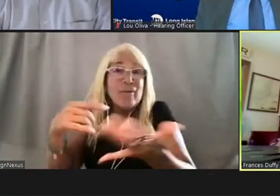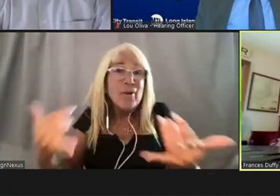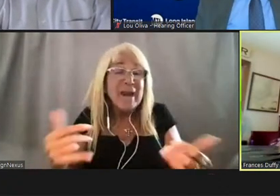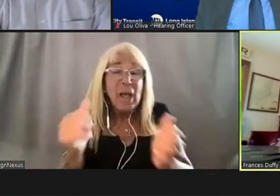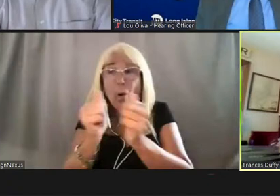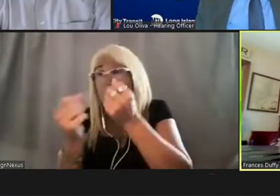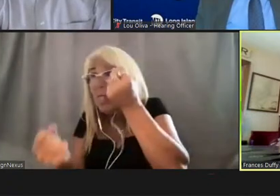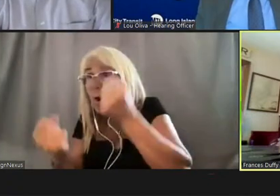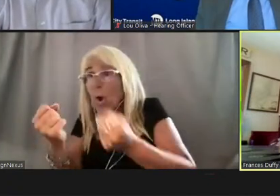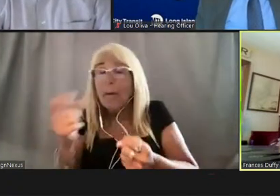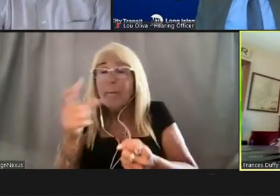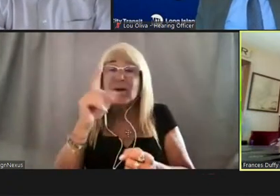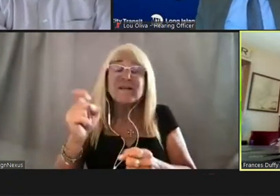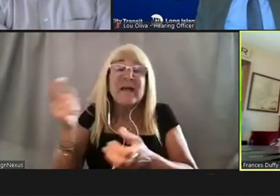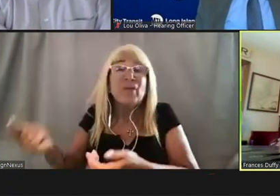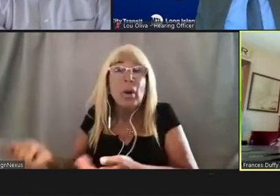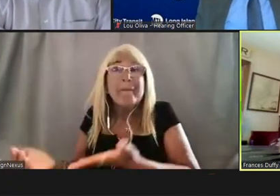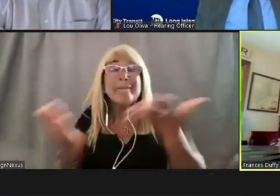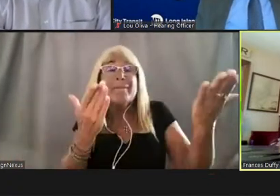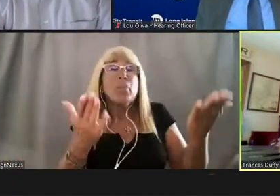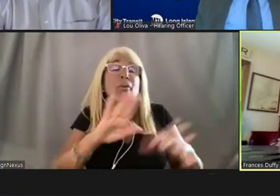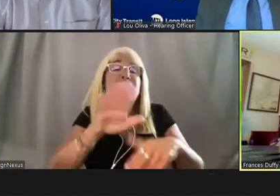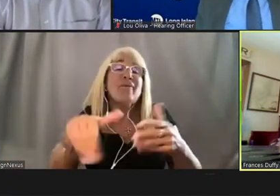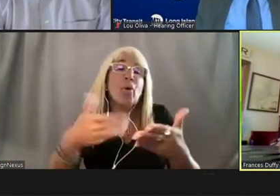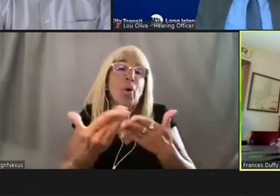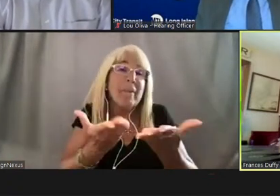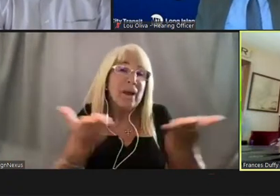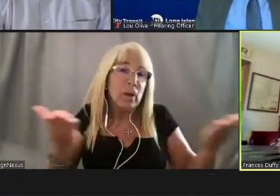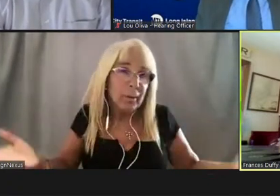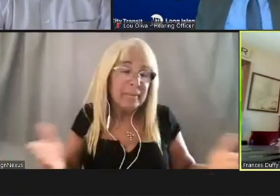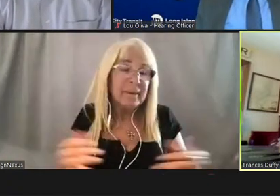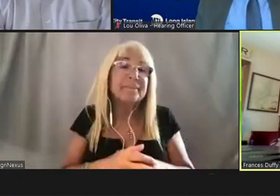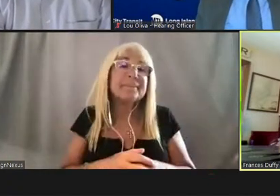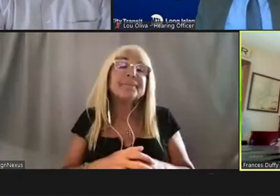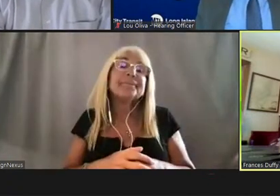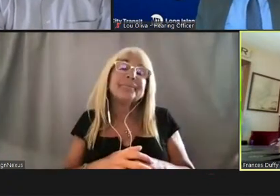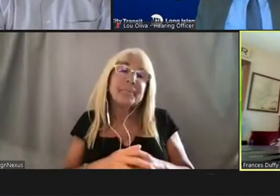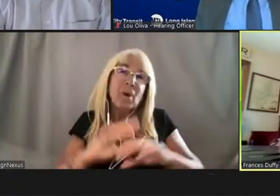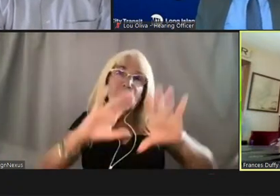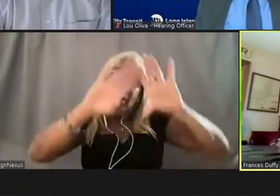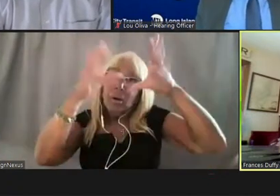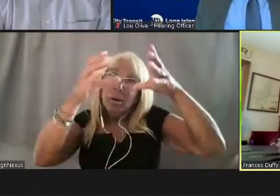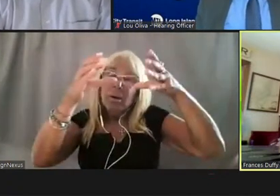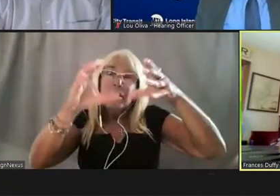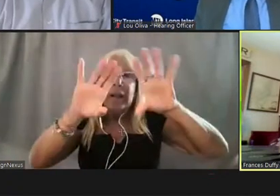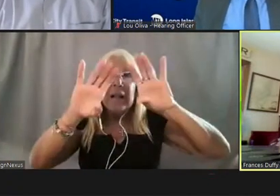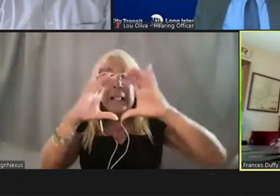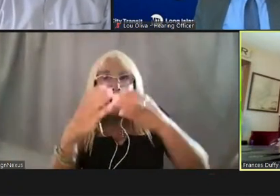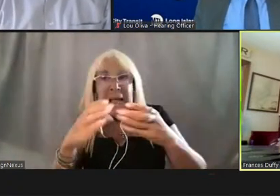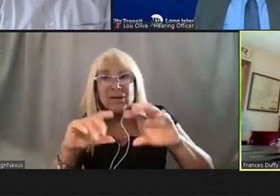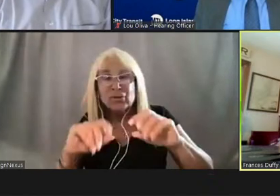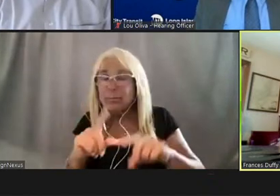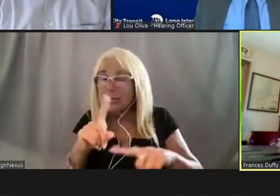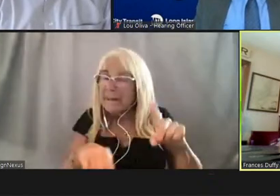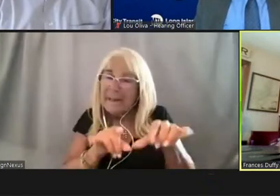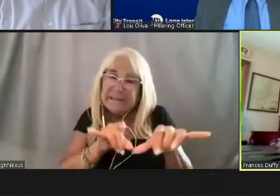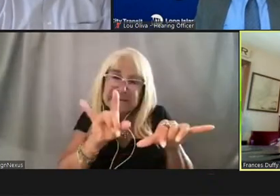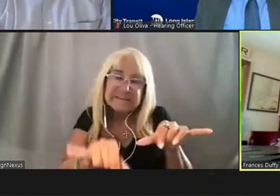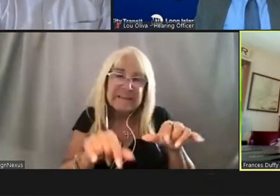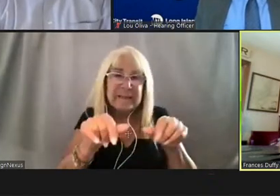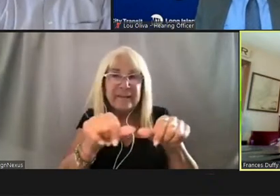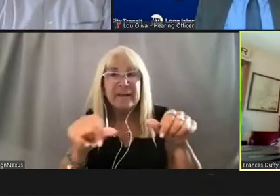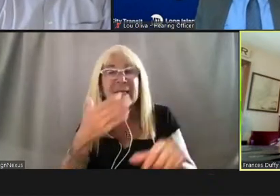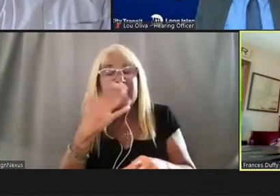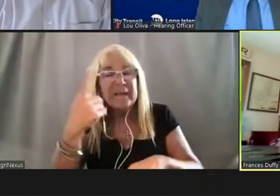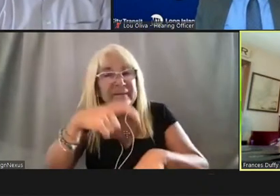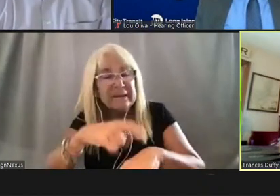because I have to move a harp a lot of musicians and middle class people are going to be priced out of being able to stay in this area thanks for your